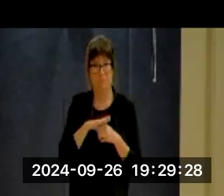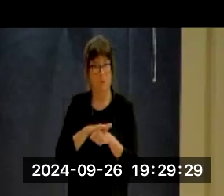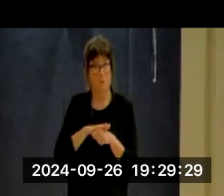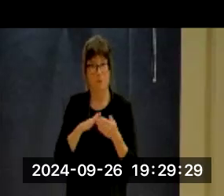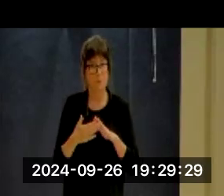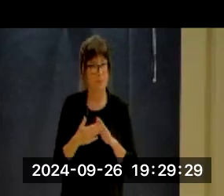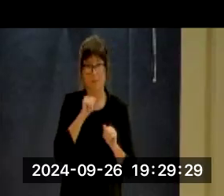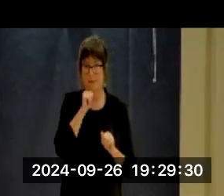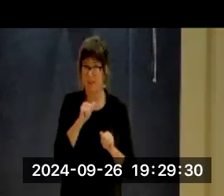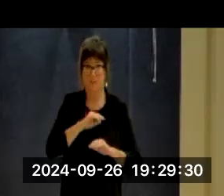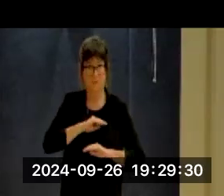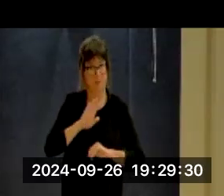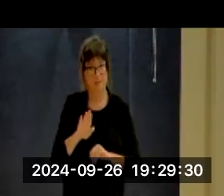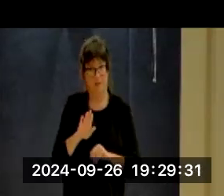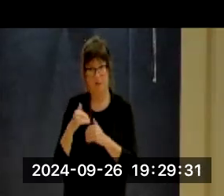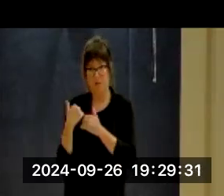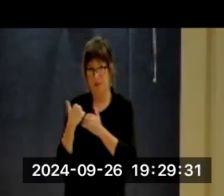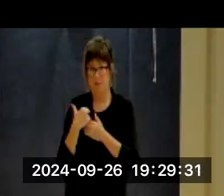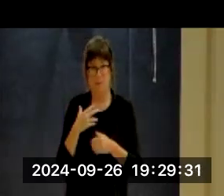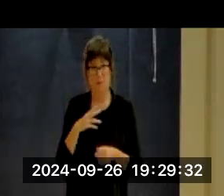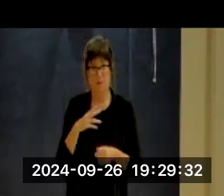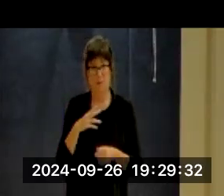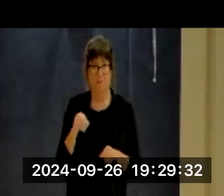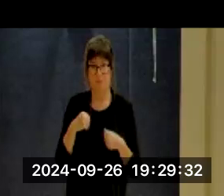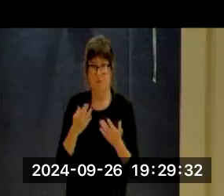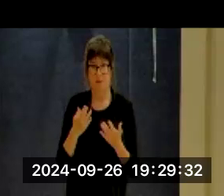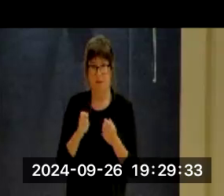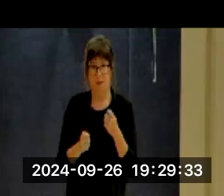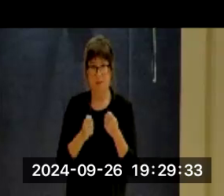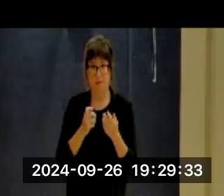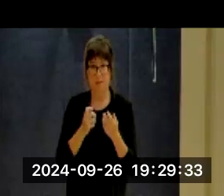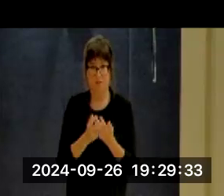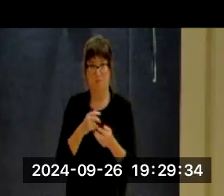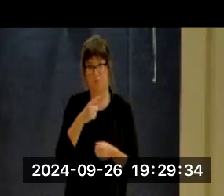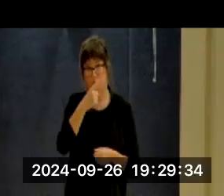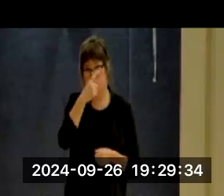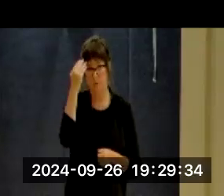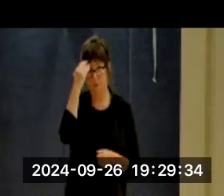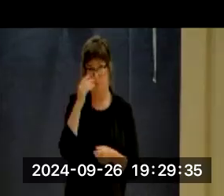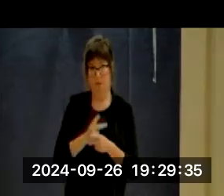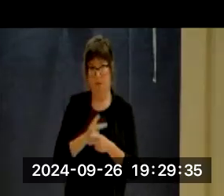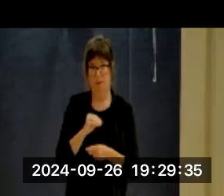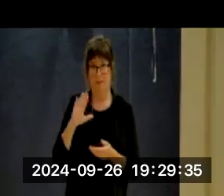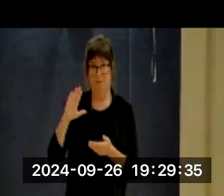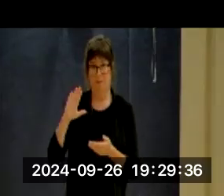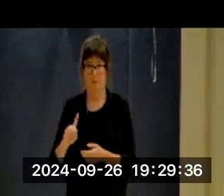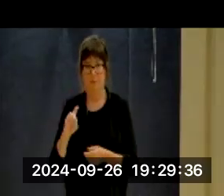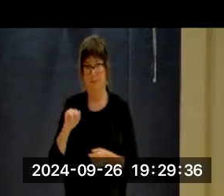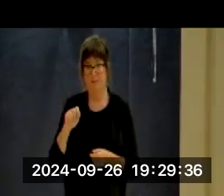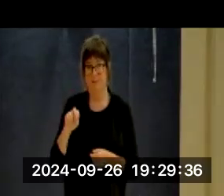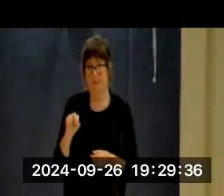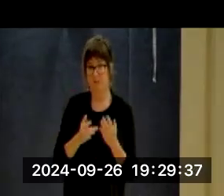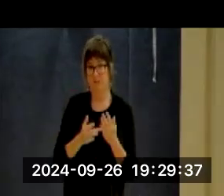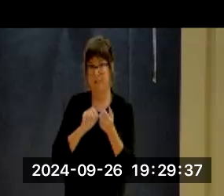not fulfilling their accountability and providing accommodations, trauma-informed care, and de-escalation techniques in either